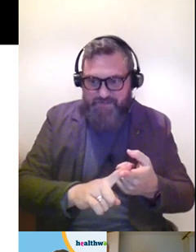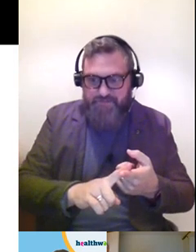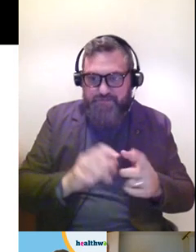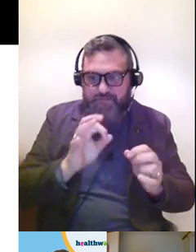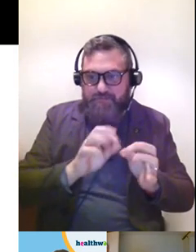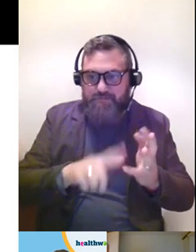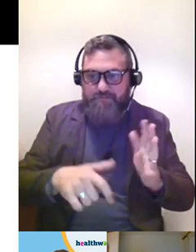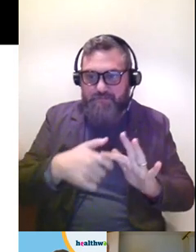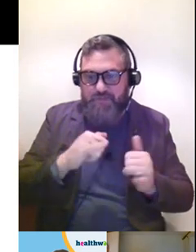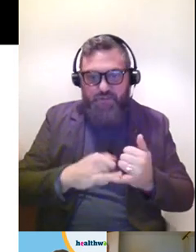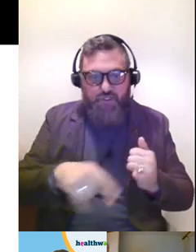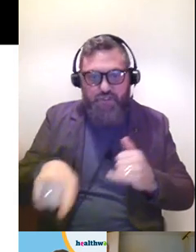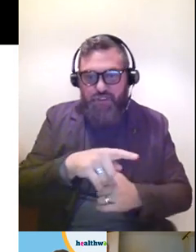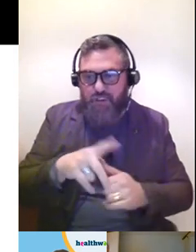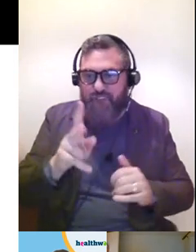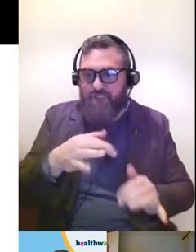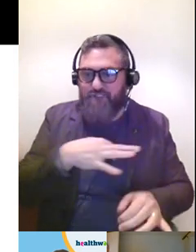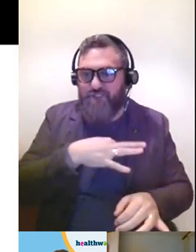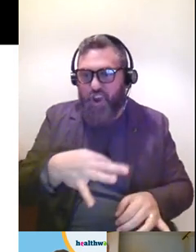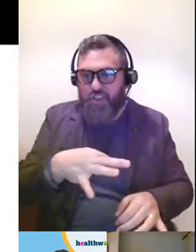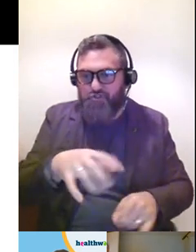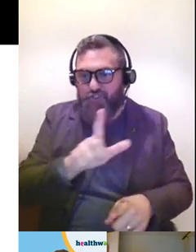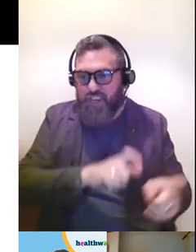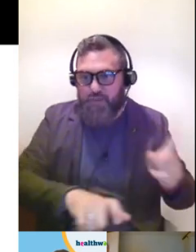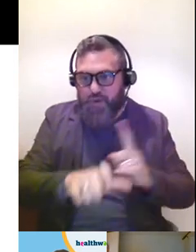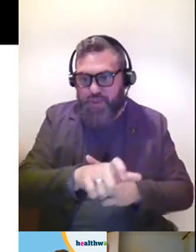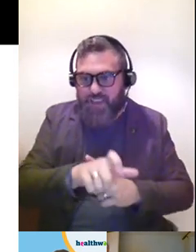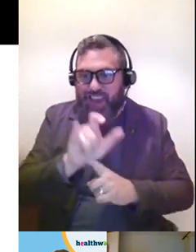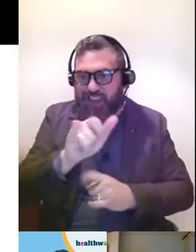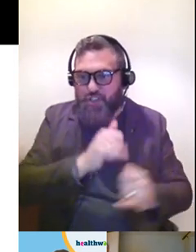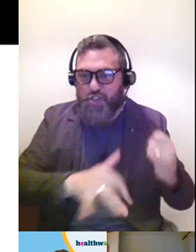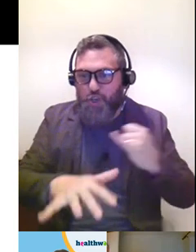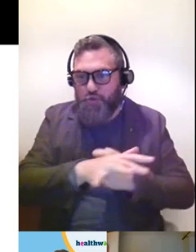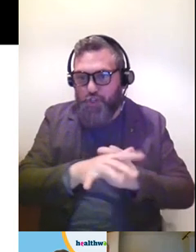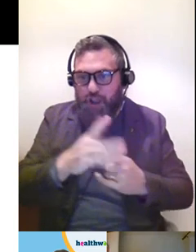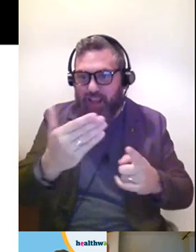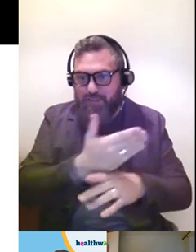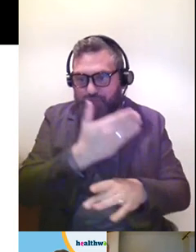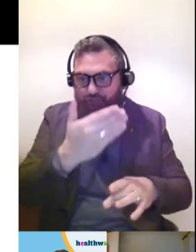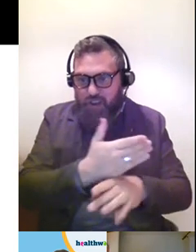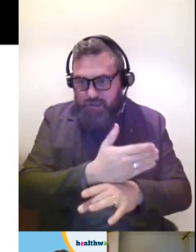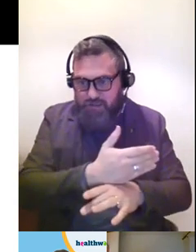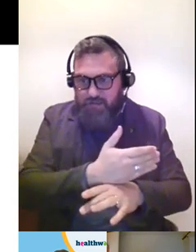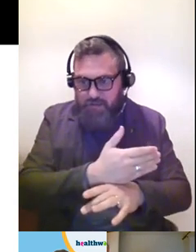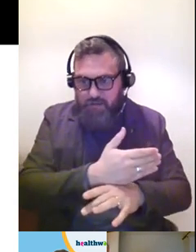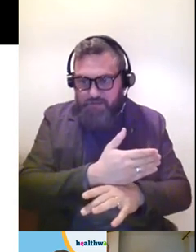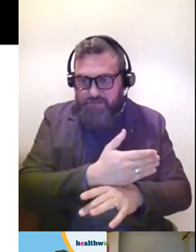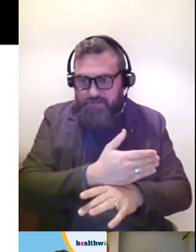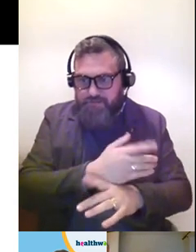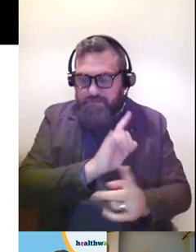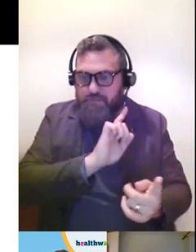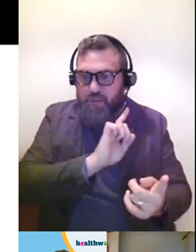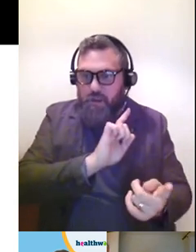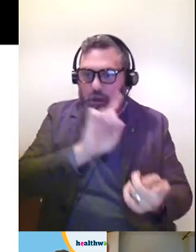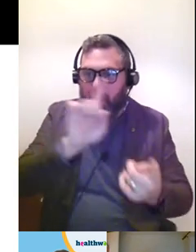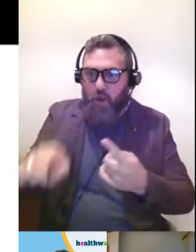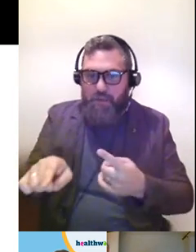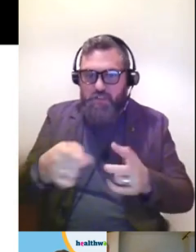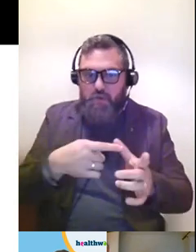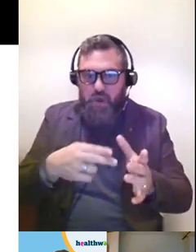those colleagues that don't know, voluntary community and social enterprise sector. And I think it was just referring back to a comment that Angela